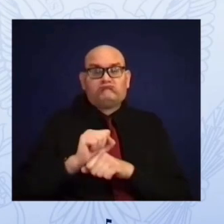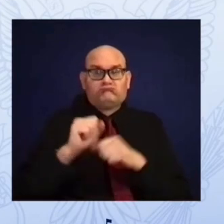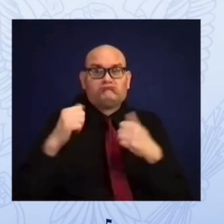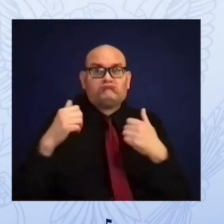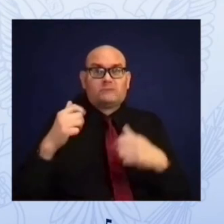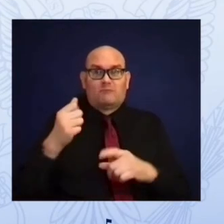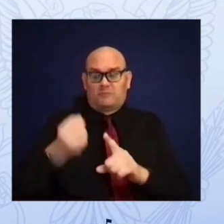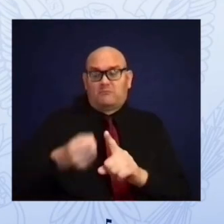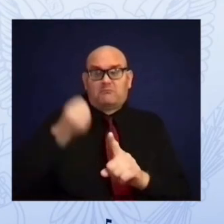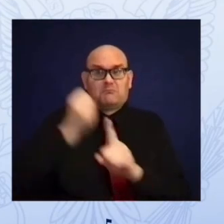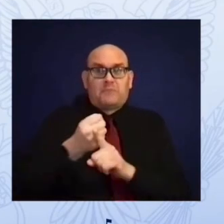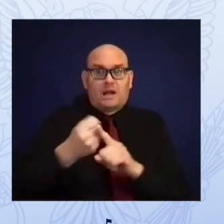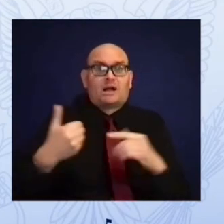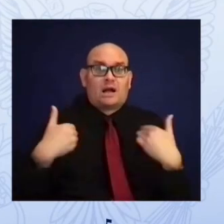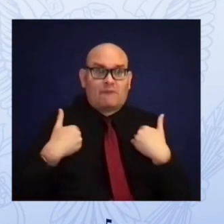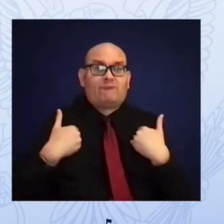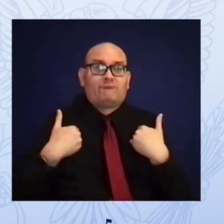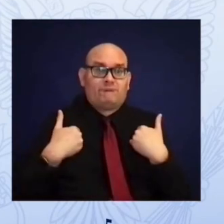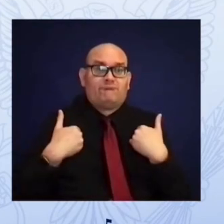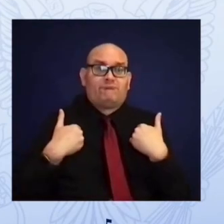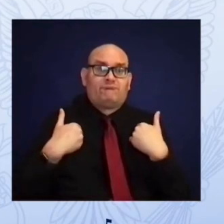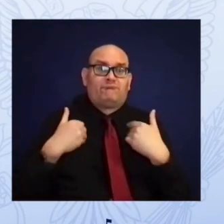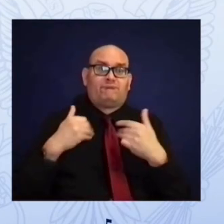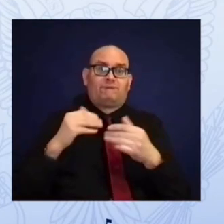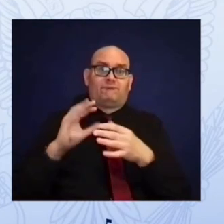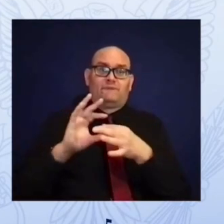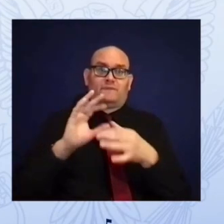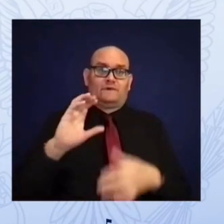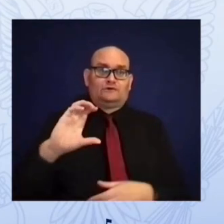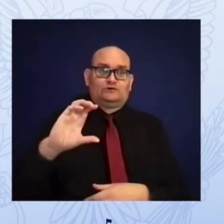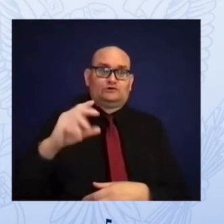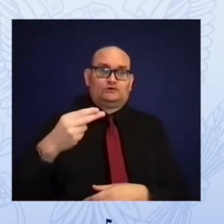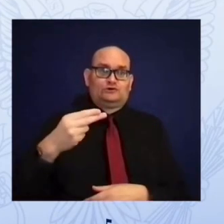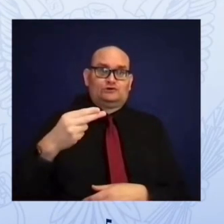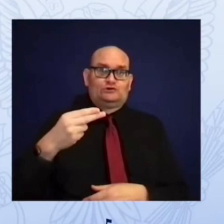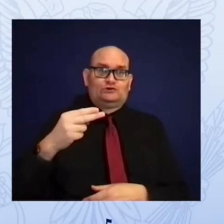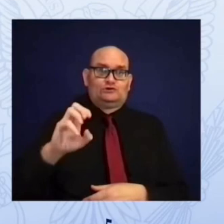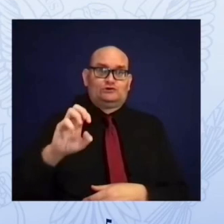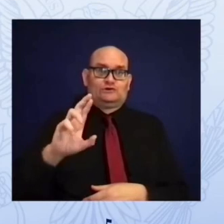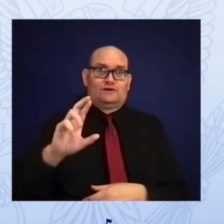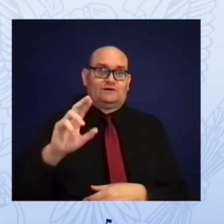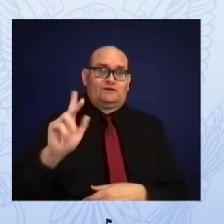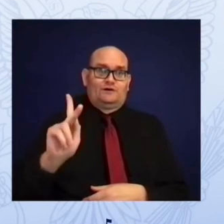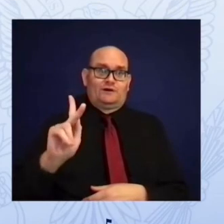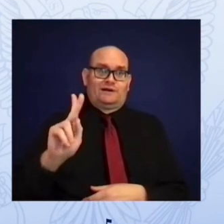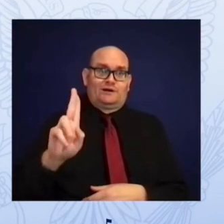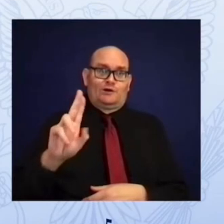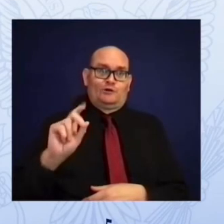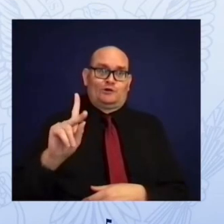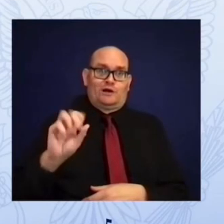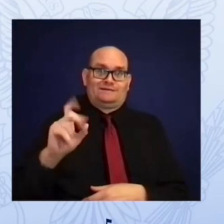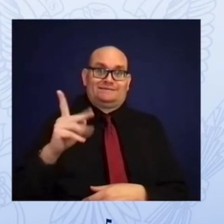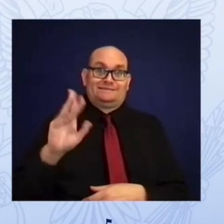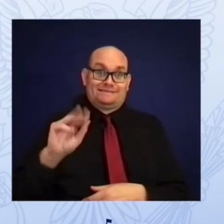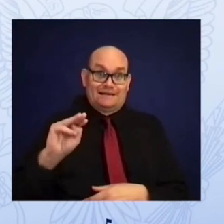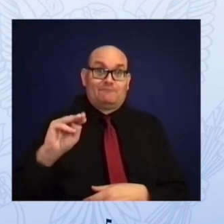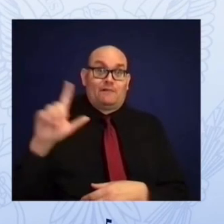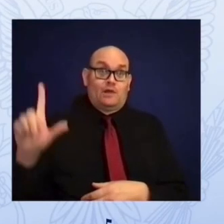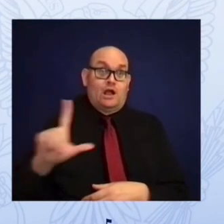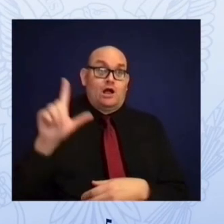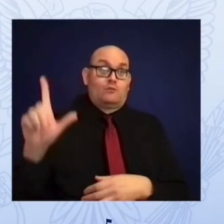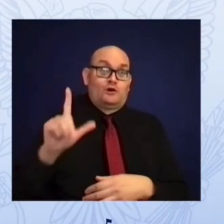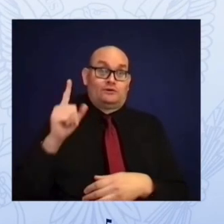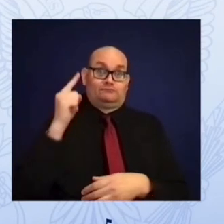as an academic library for the University of Alaska, Fairbanks Kuskokwim campus, and a public library, connects people